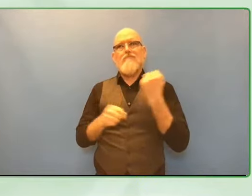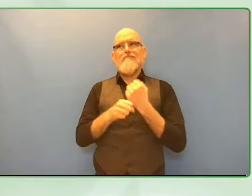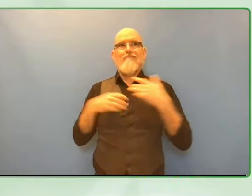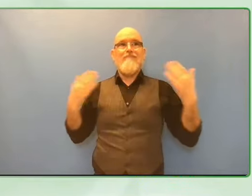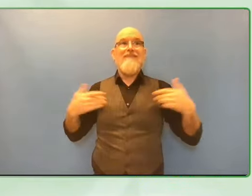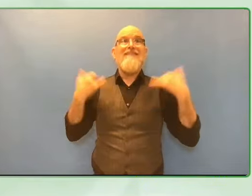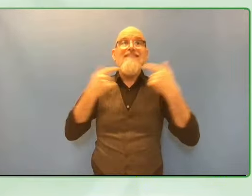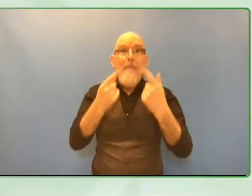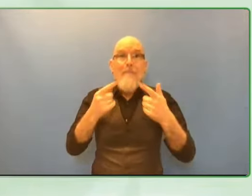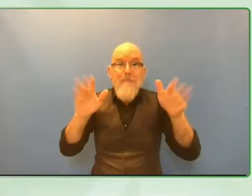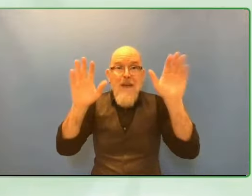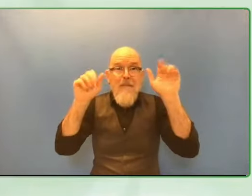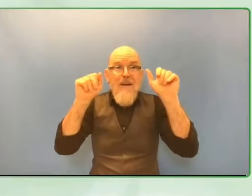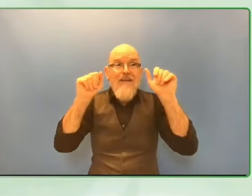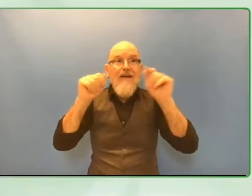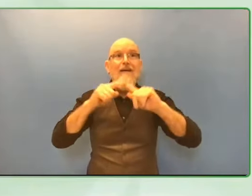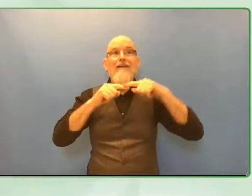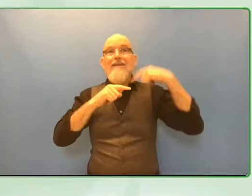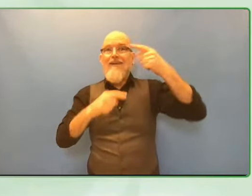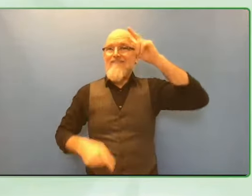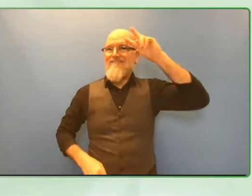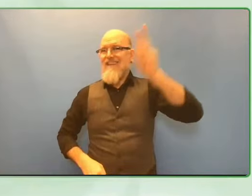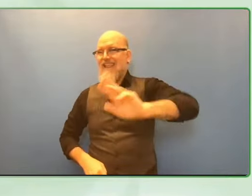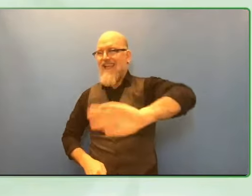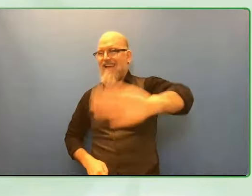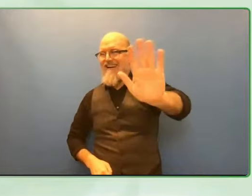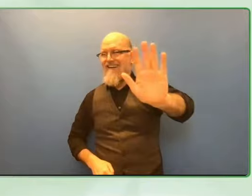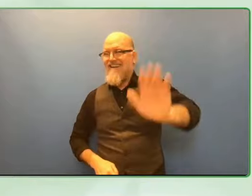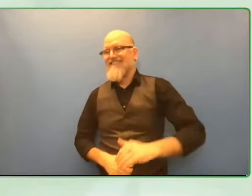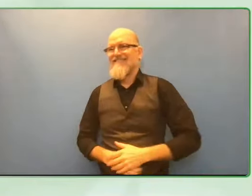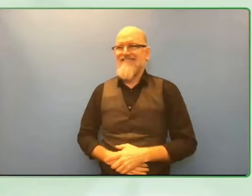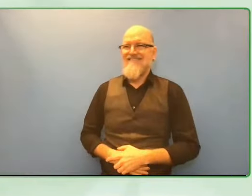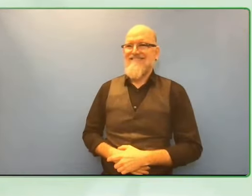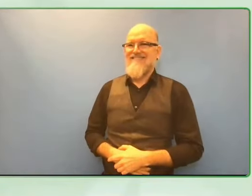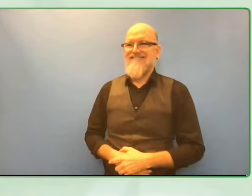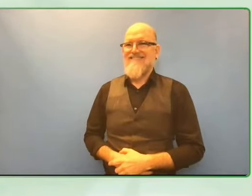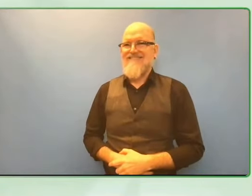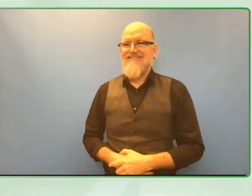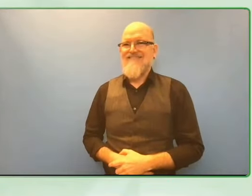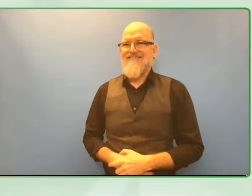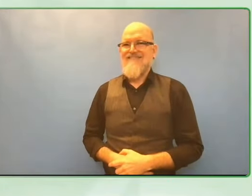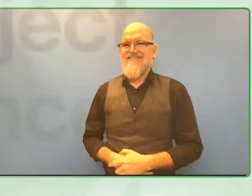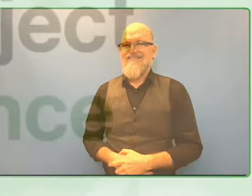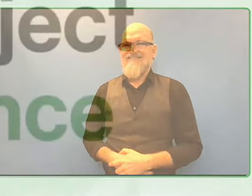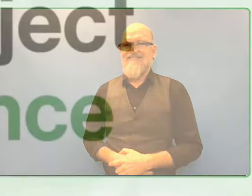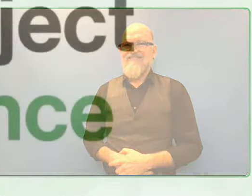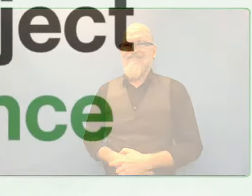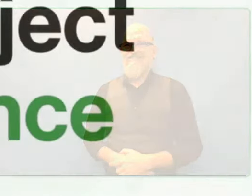Thank